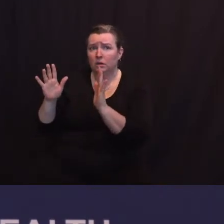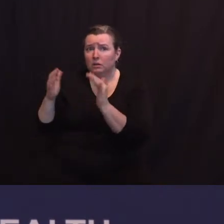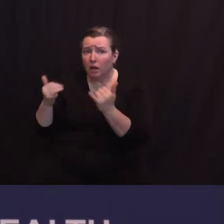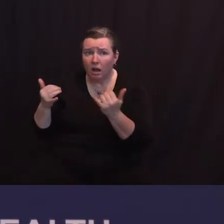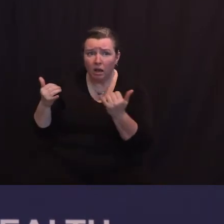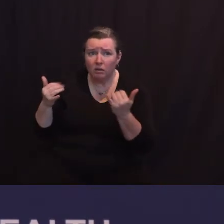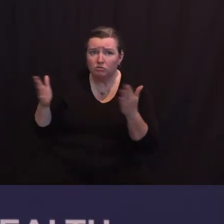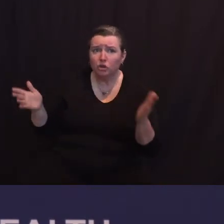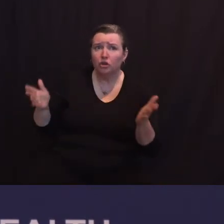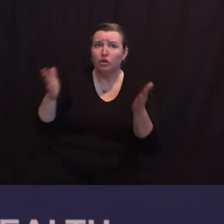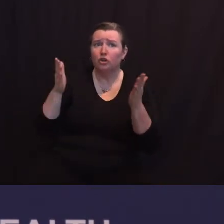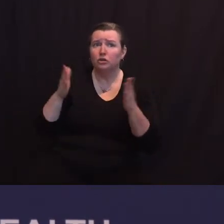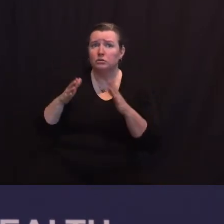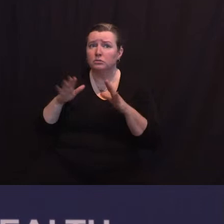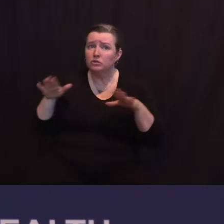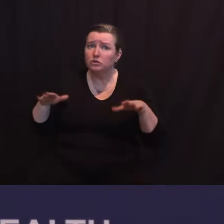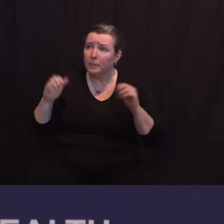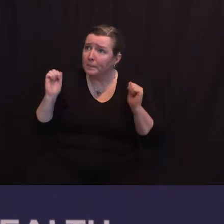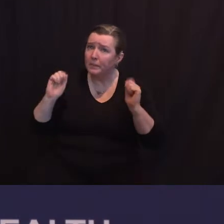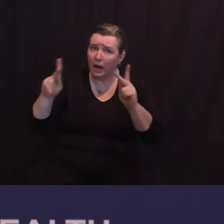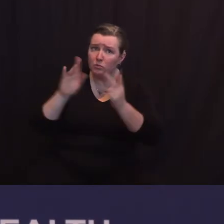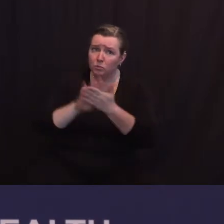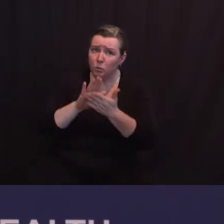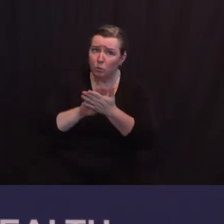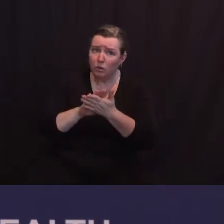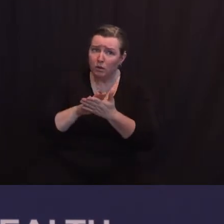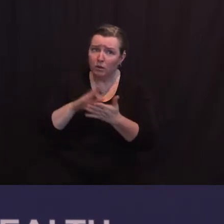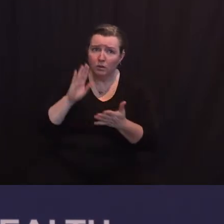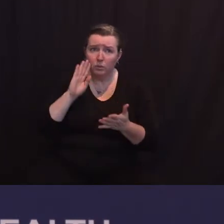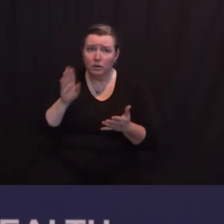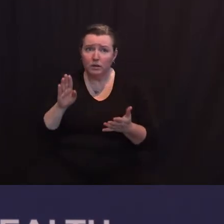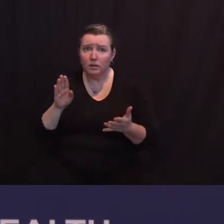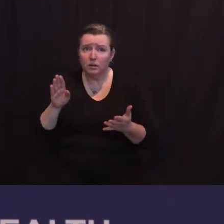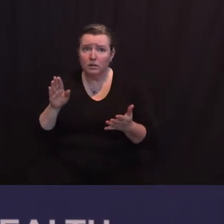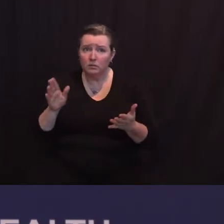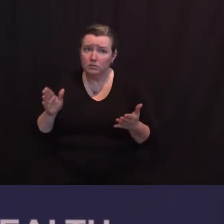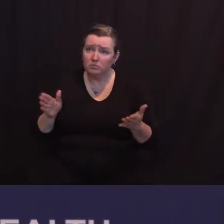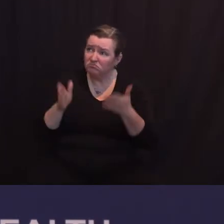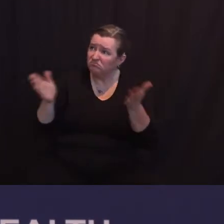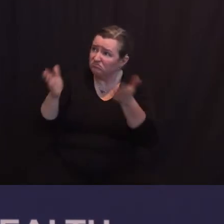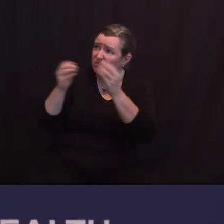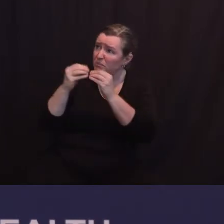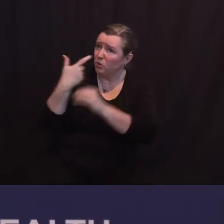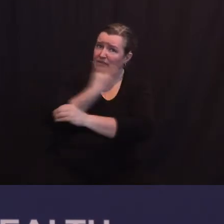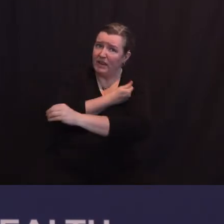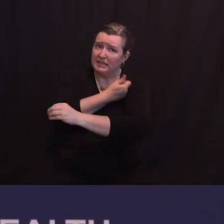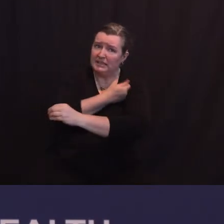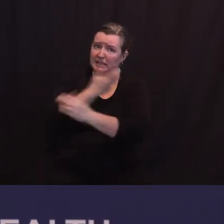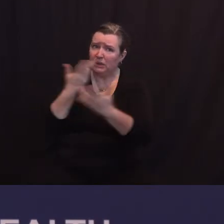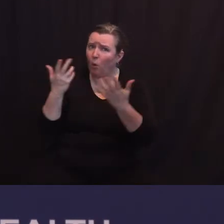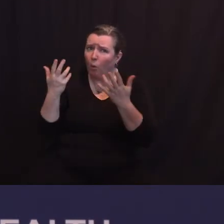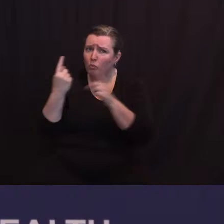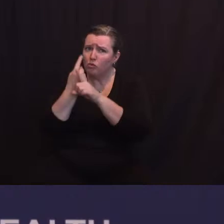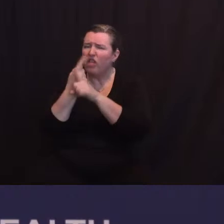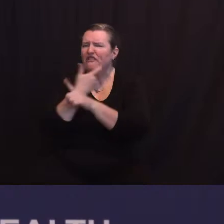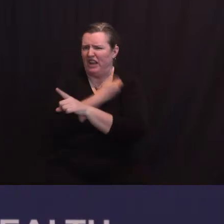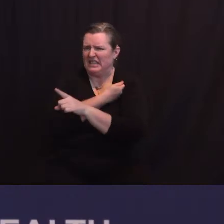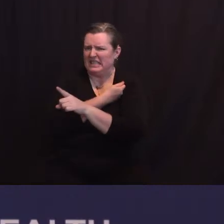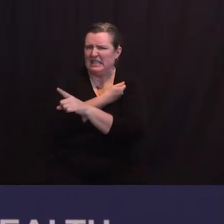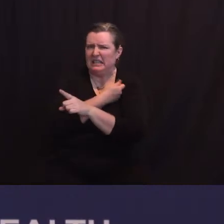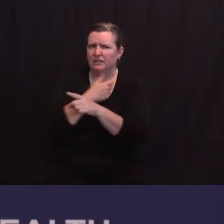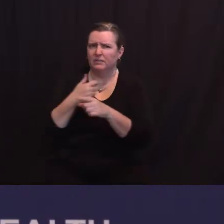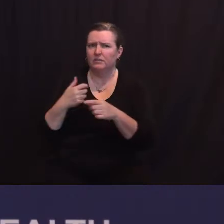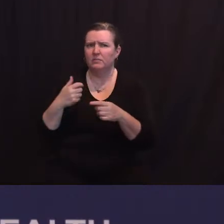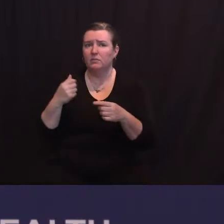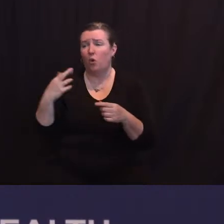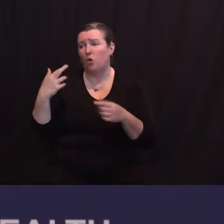with vaccine skepticism increasingly pervasive, if you think it might be time for the legislature to revisit eliminating the religious exemption.